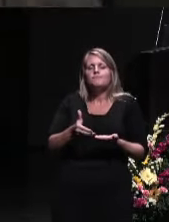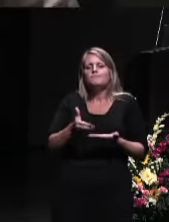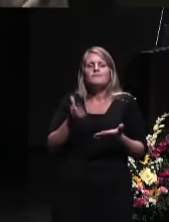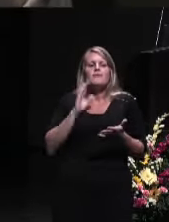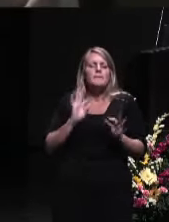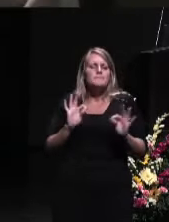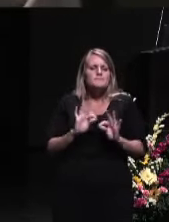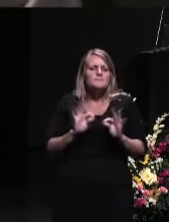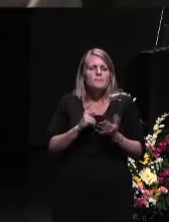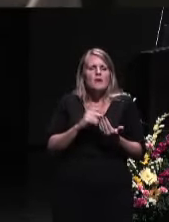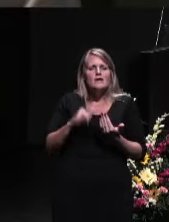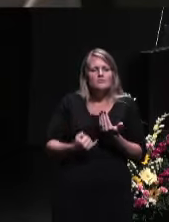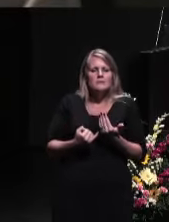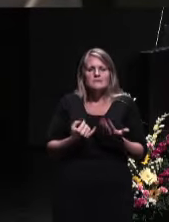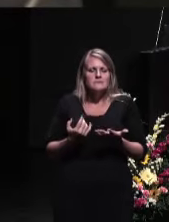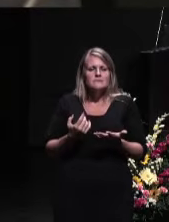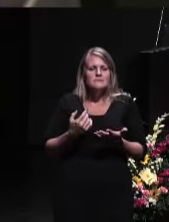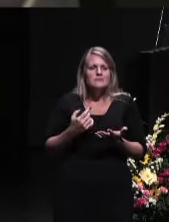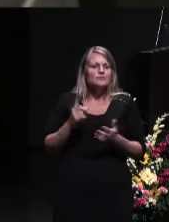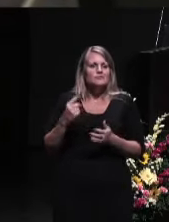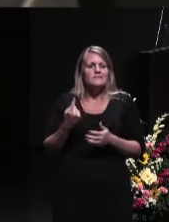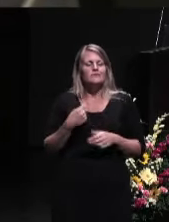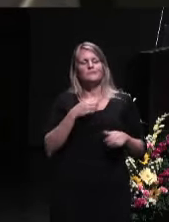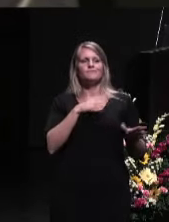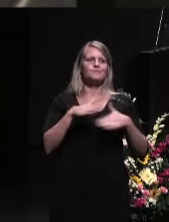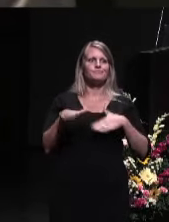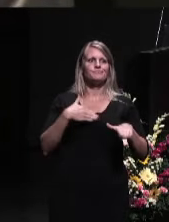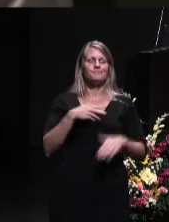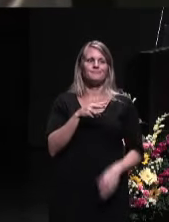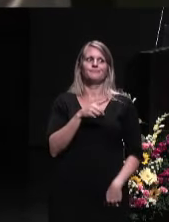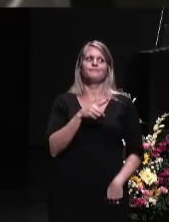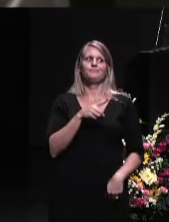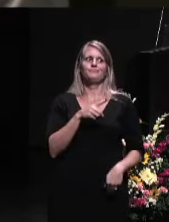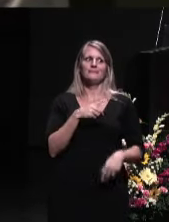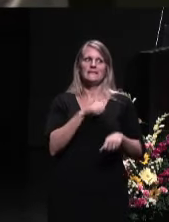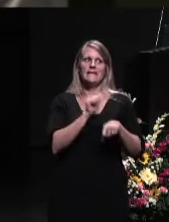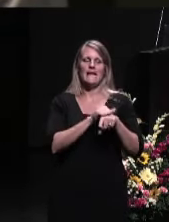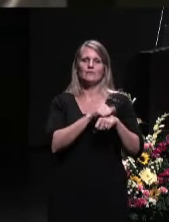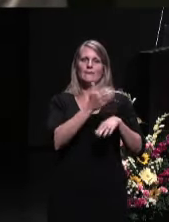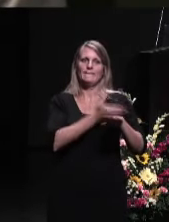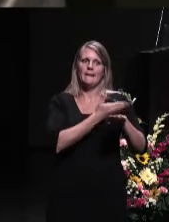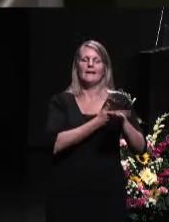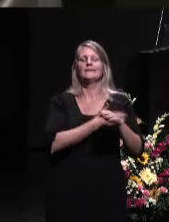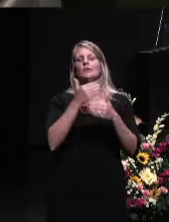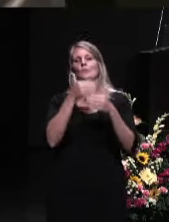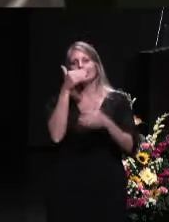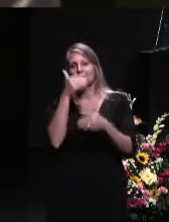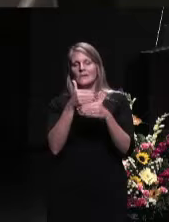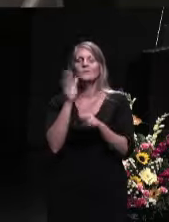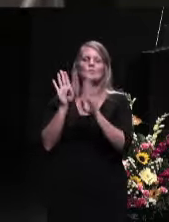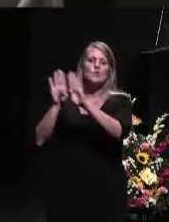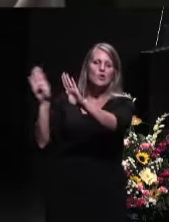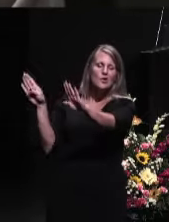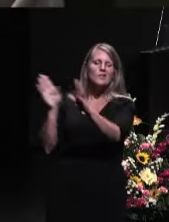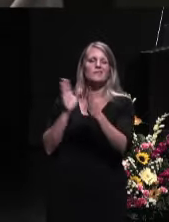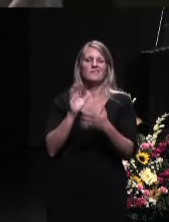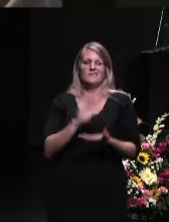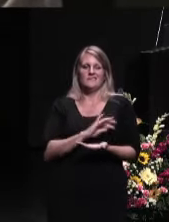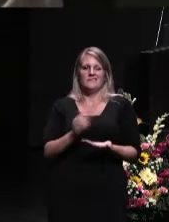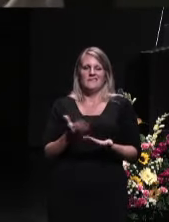minor projects. All you have to do is walk around the campus and see the concrete repairs, the windows, walls, and other things. This is